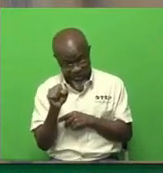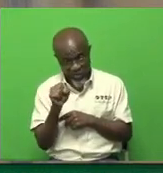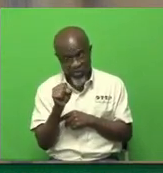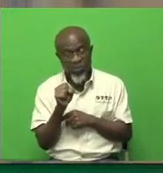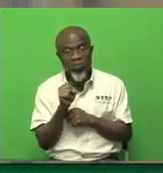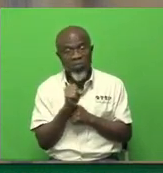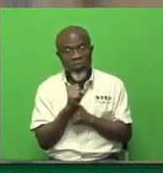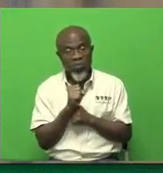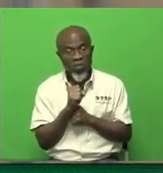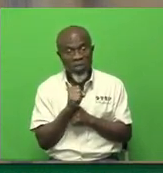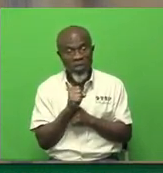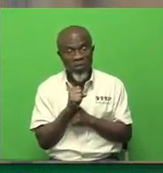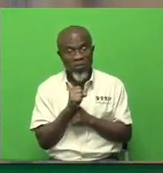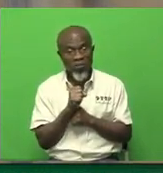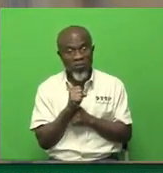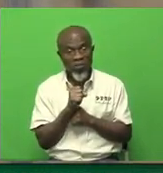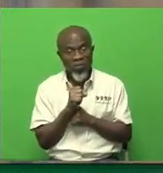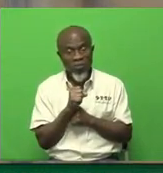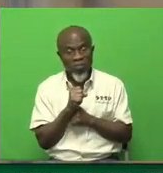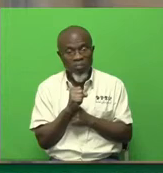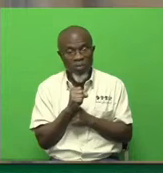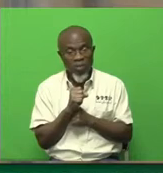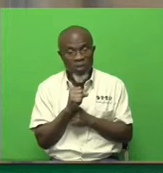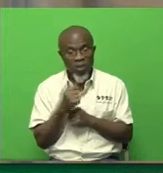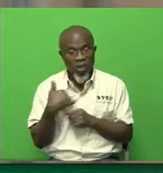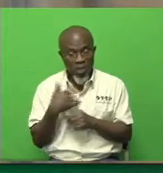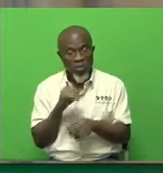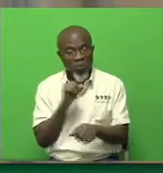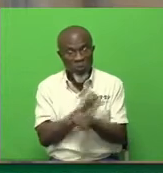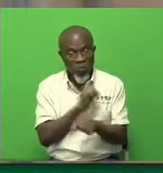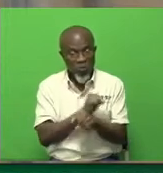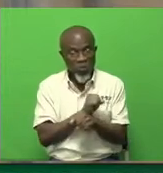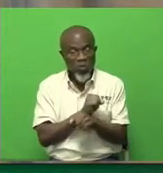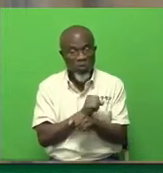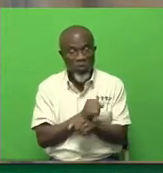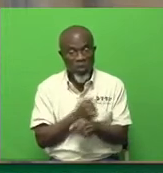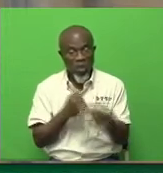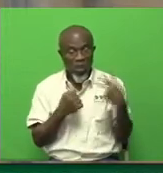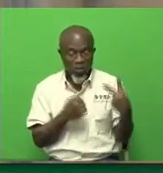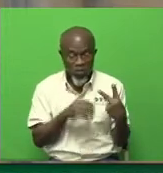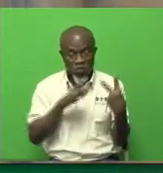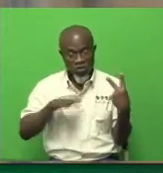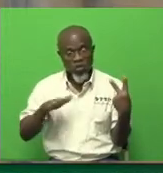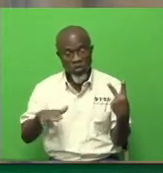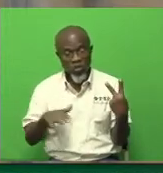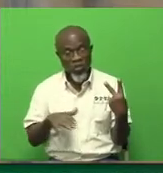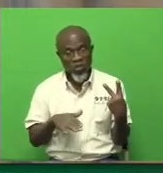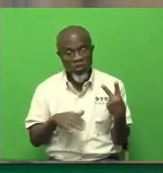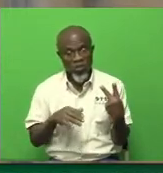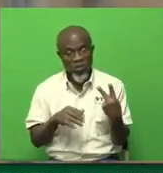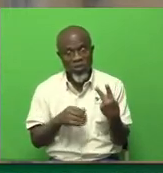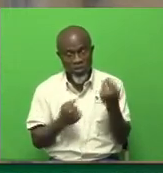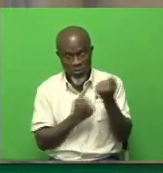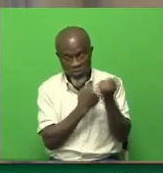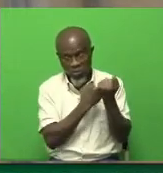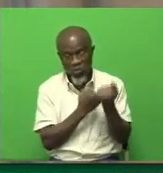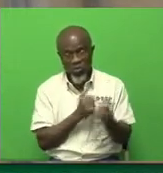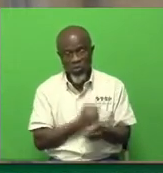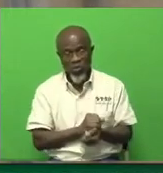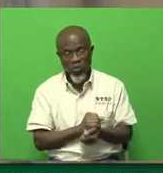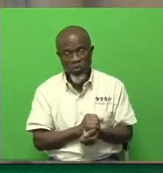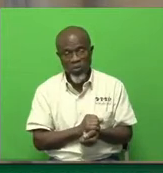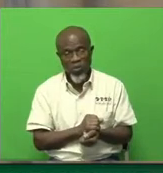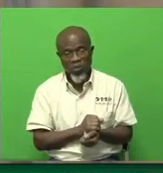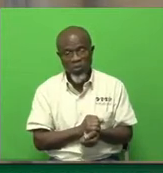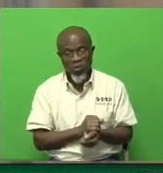to be able to afford couldn't pay for that tuition I had two children to care for so I'm speaking again to the young parents the young parents